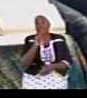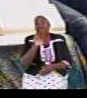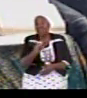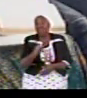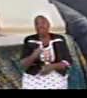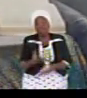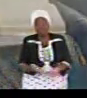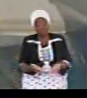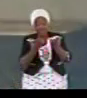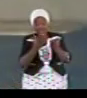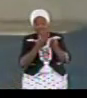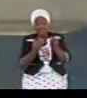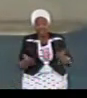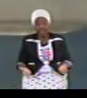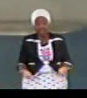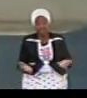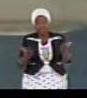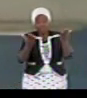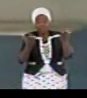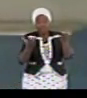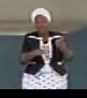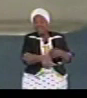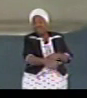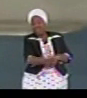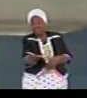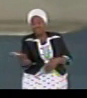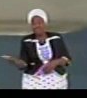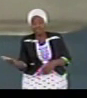exalt, elevate his